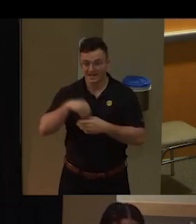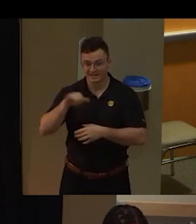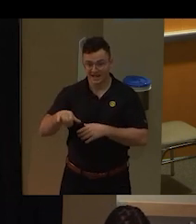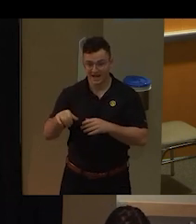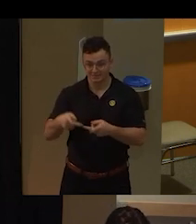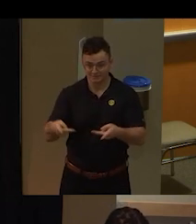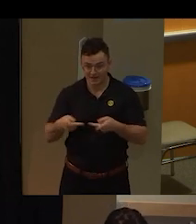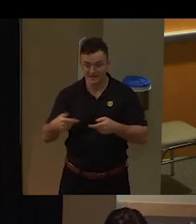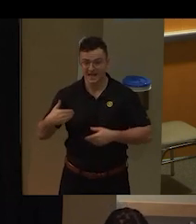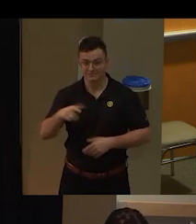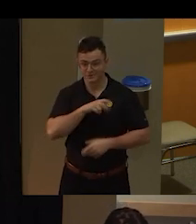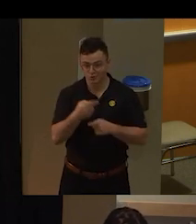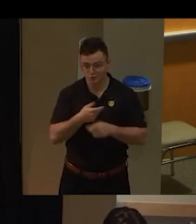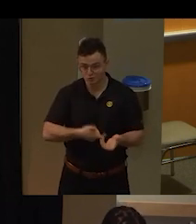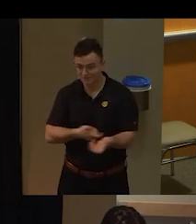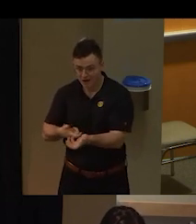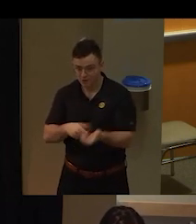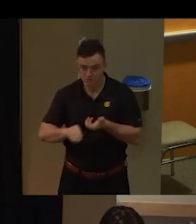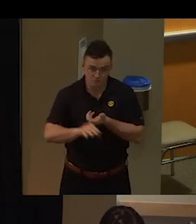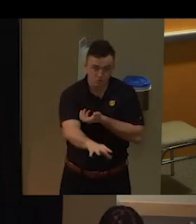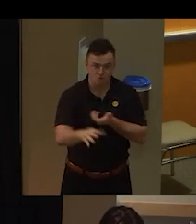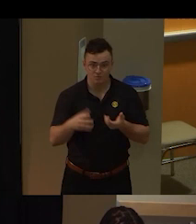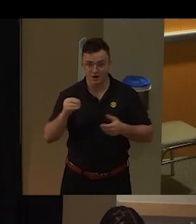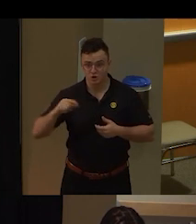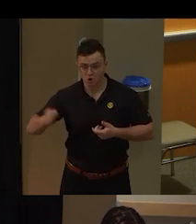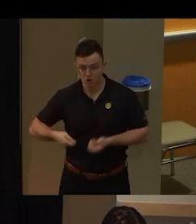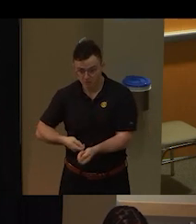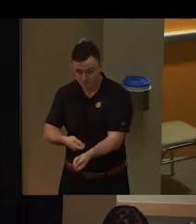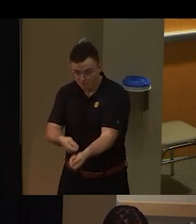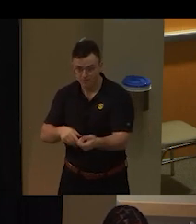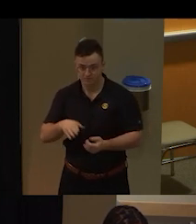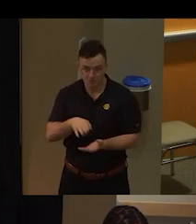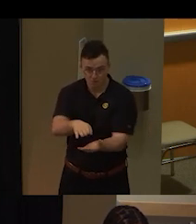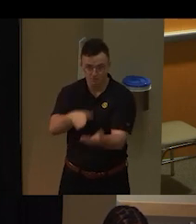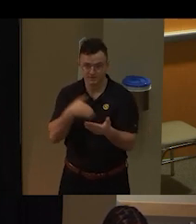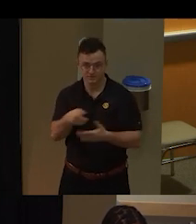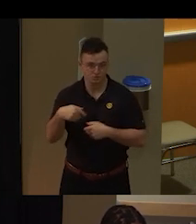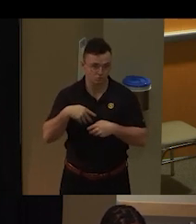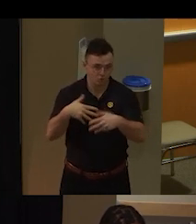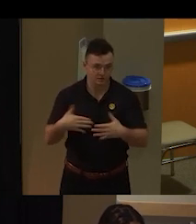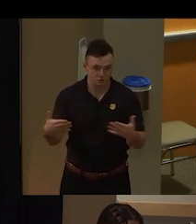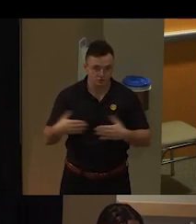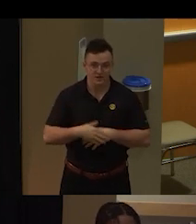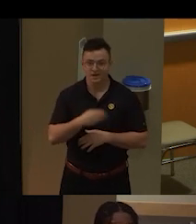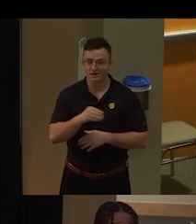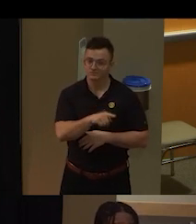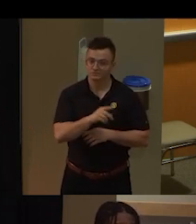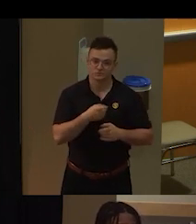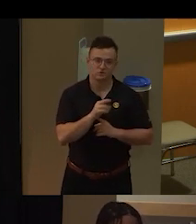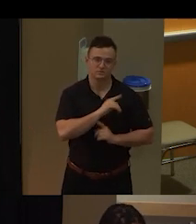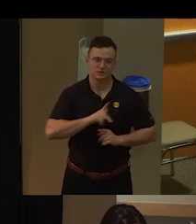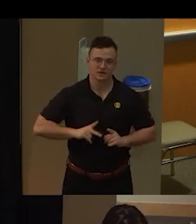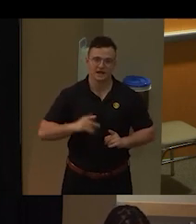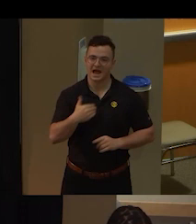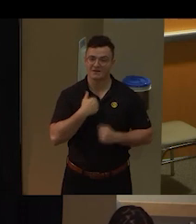setting dogs on protesters drew nationwide attention. Dr. King, along with a large number of his supporters, amongst them hundreds